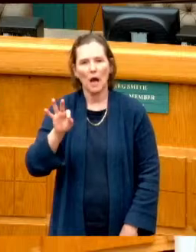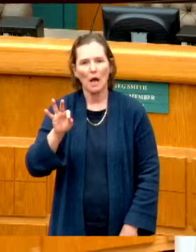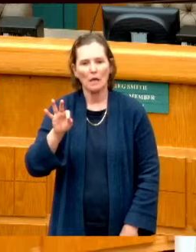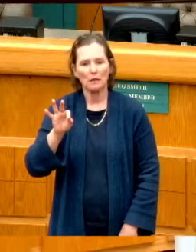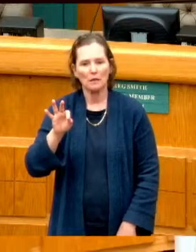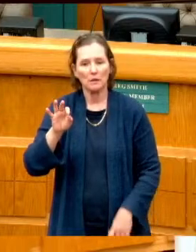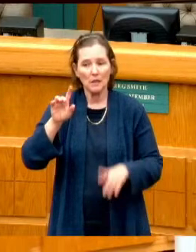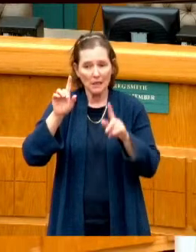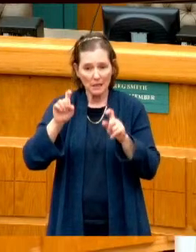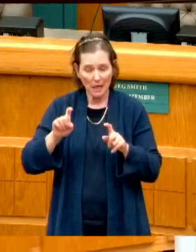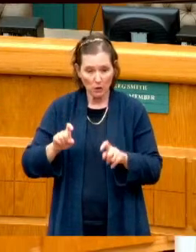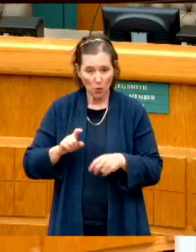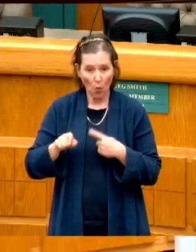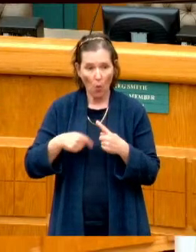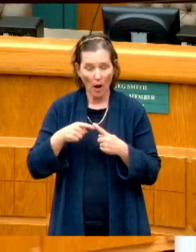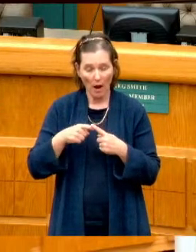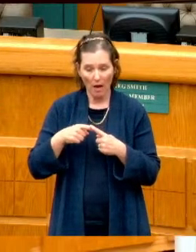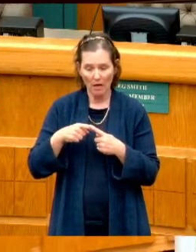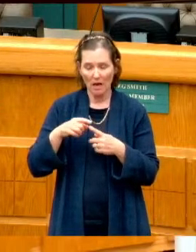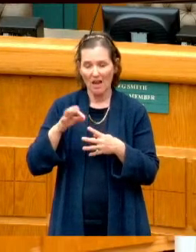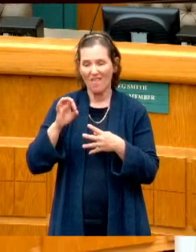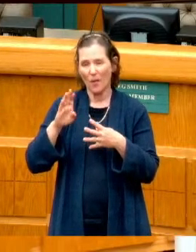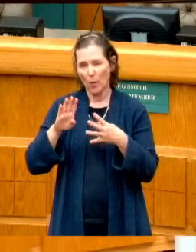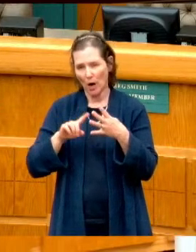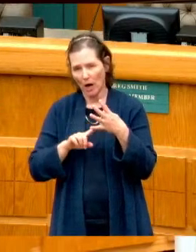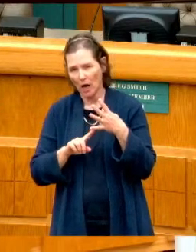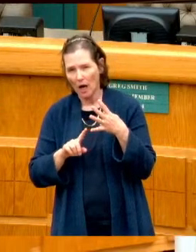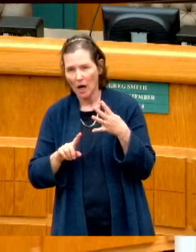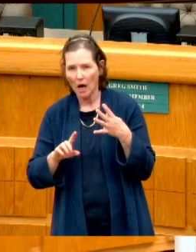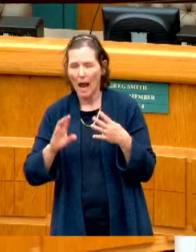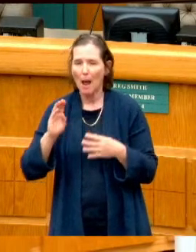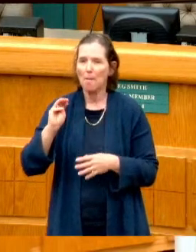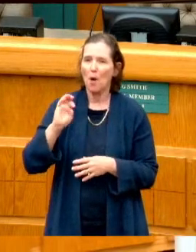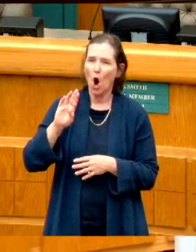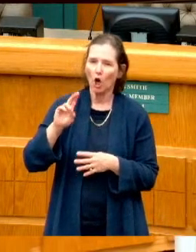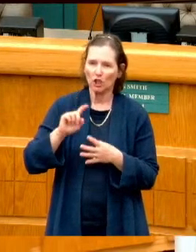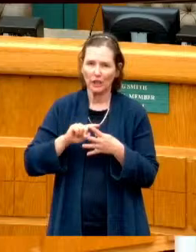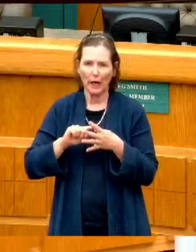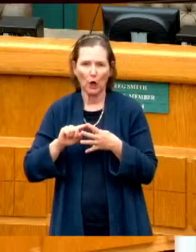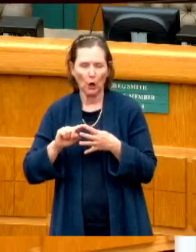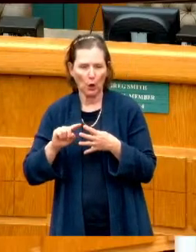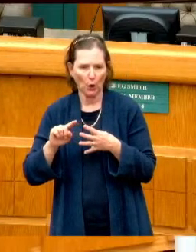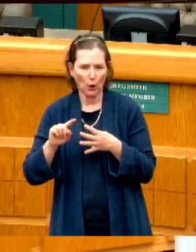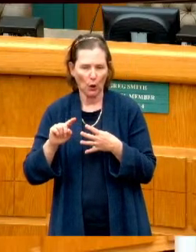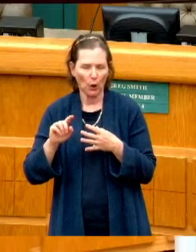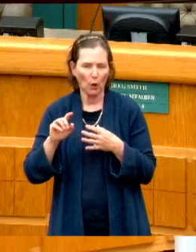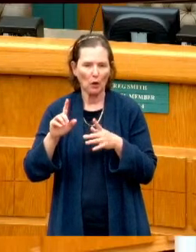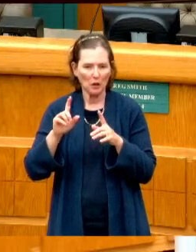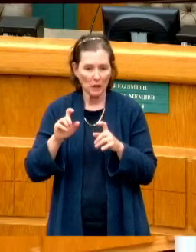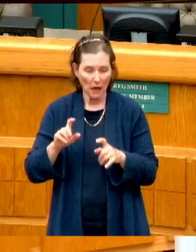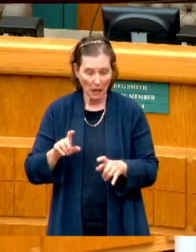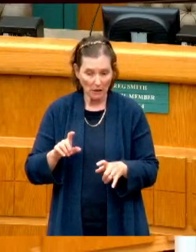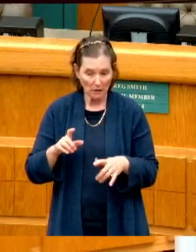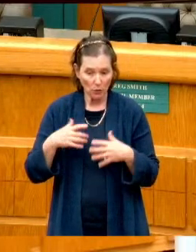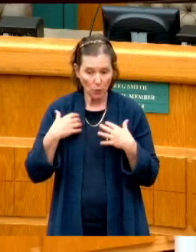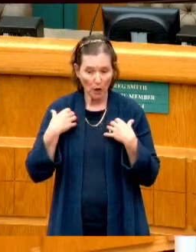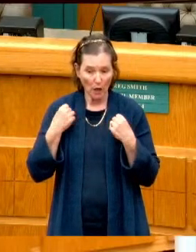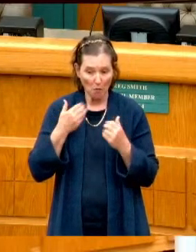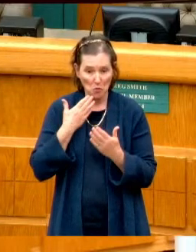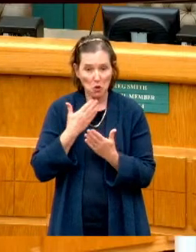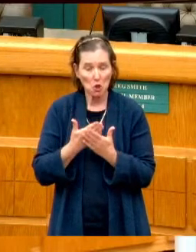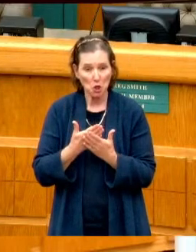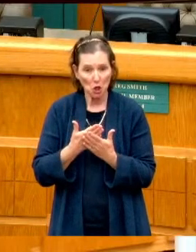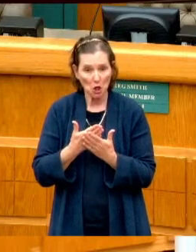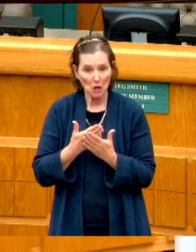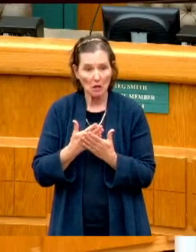of March. Our staff are contact tracing them. They found that they are fine. They have recovered well. Unfortunately,